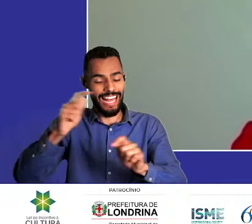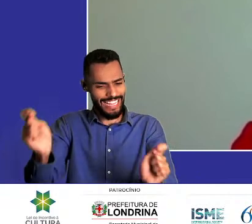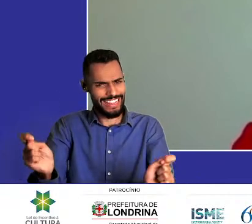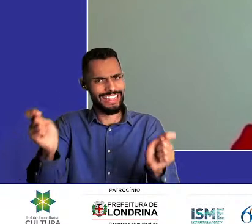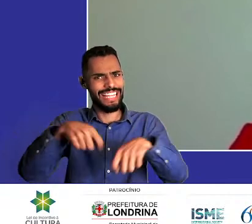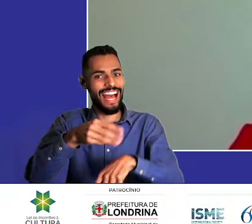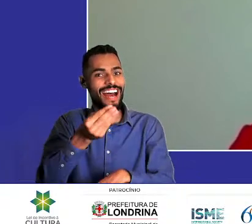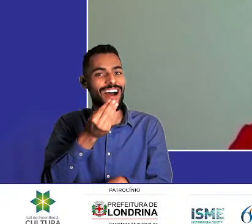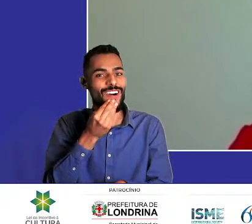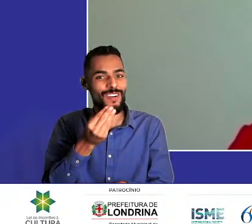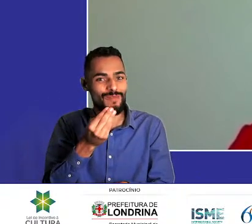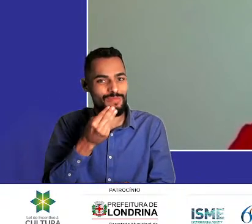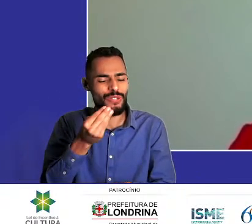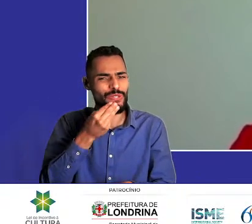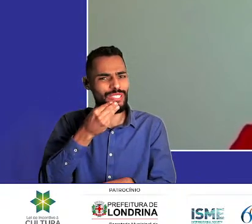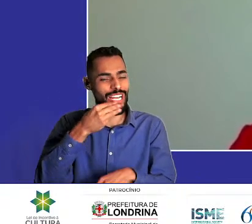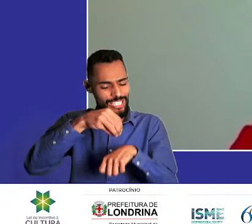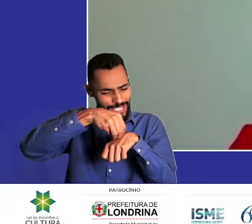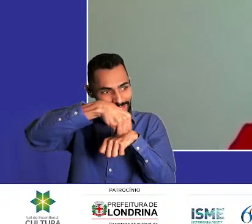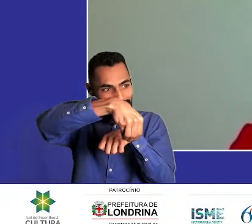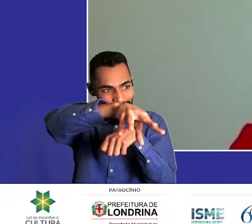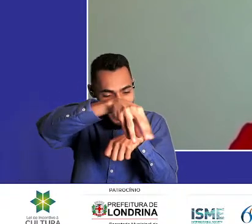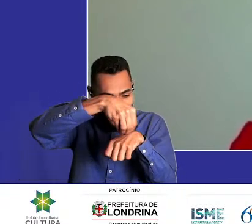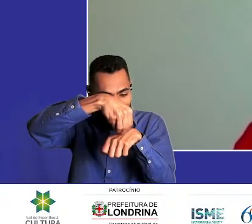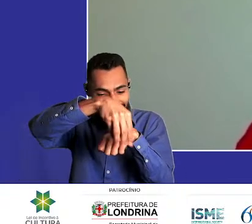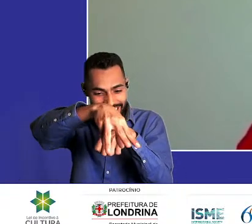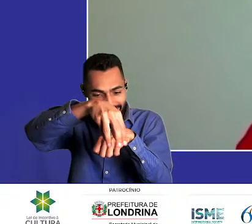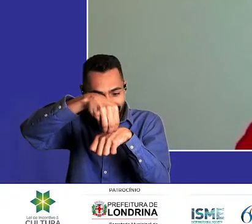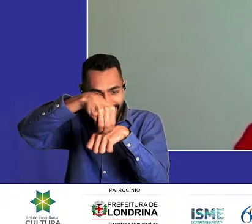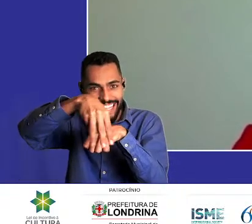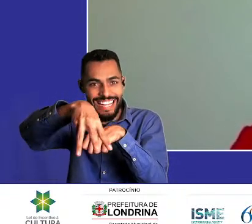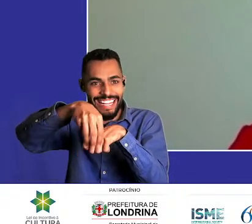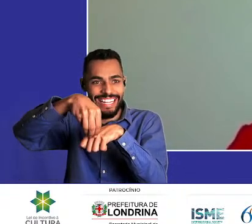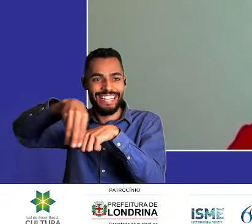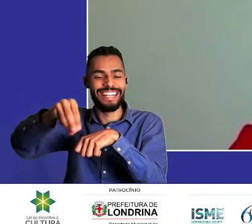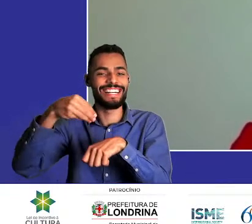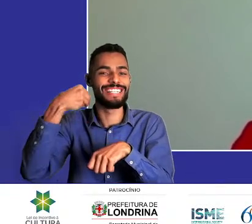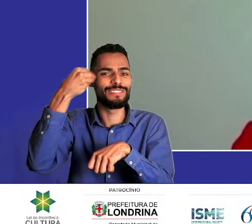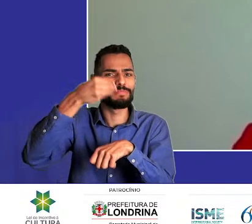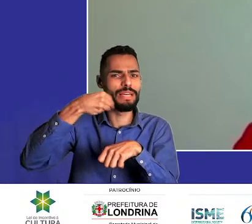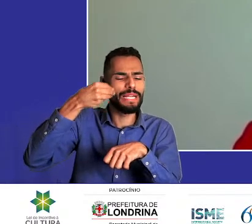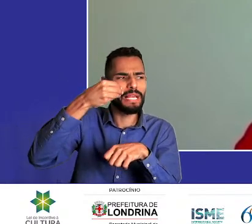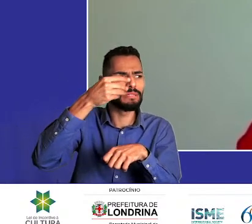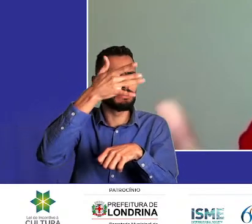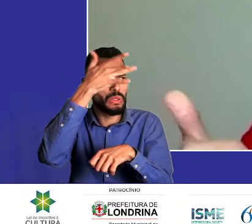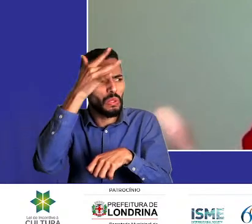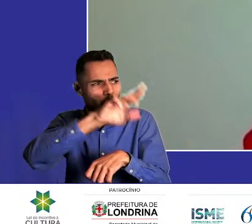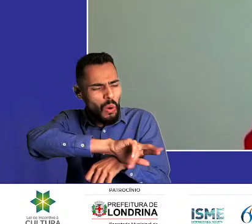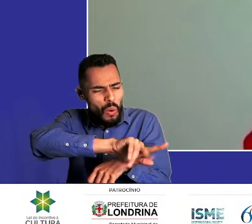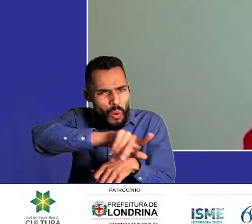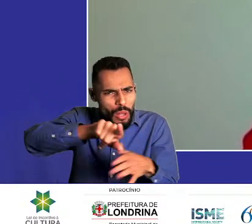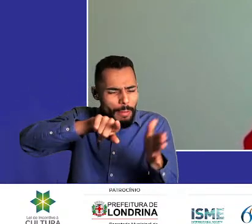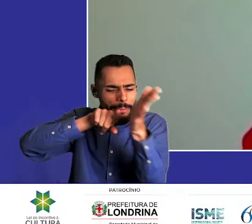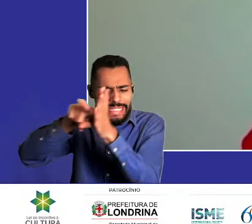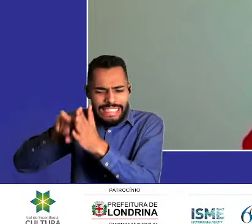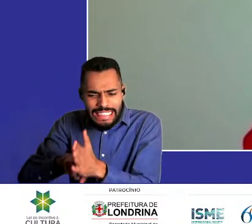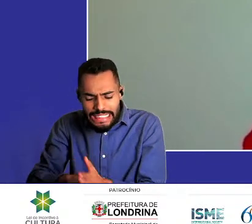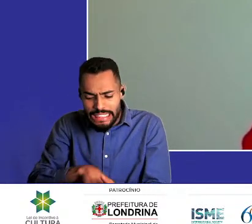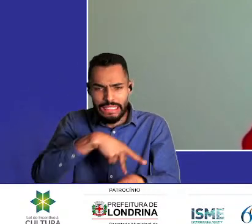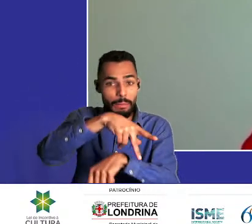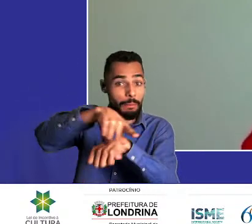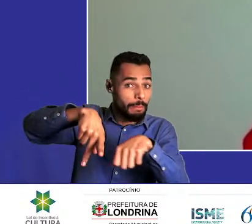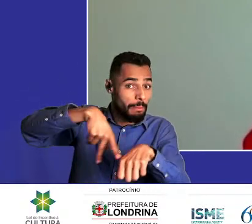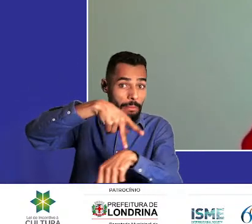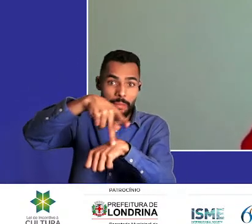the experiences of researchers from several countries like Kenya, USA, India,